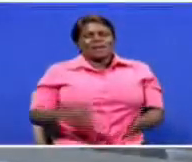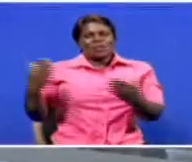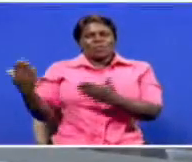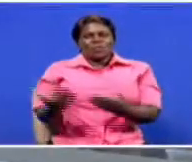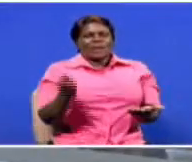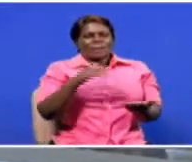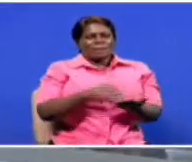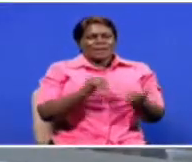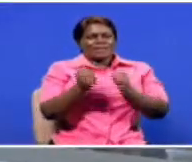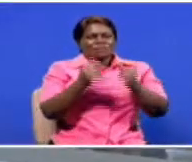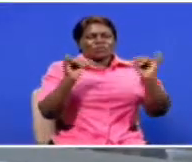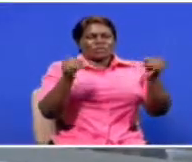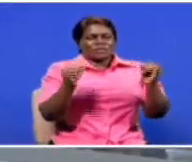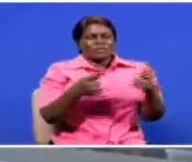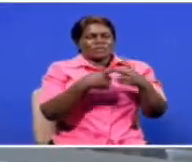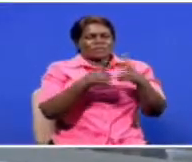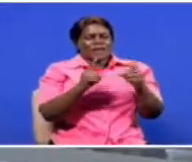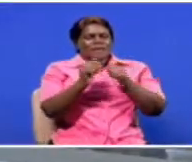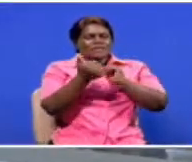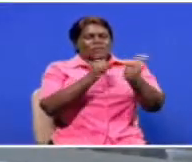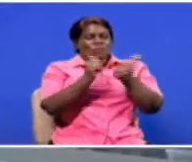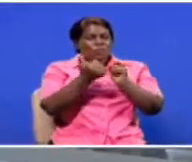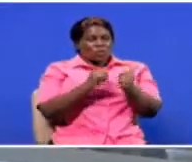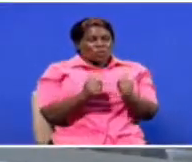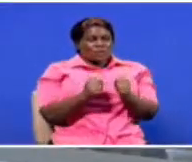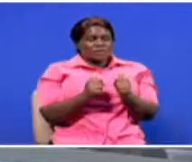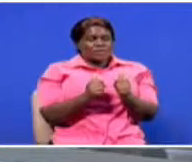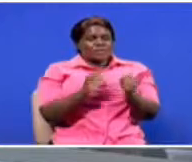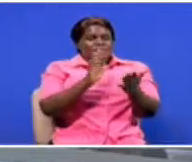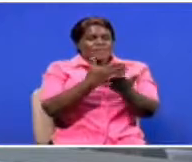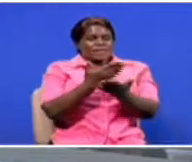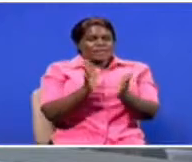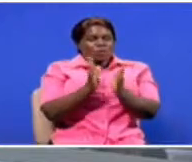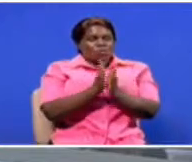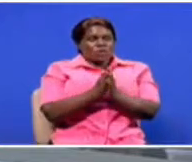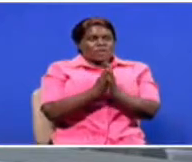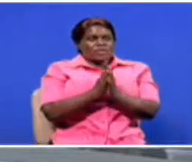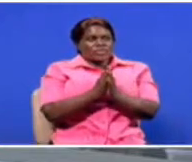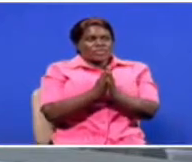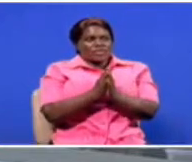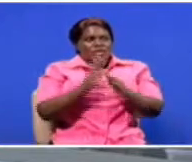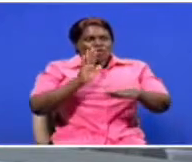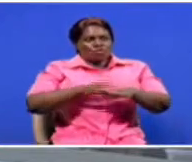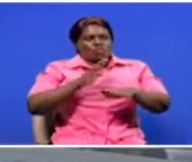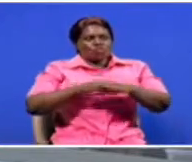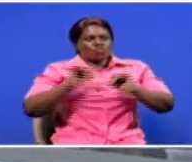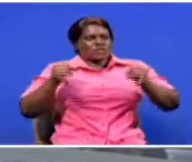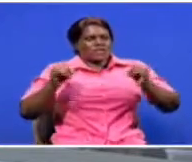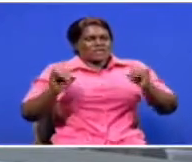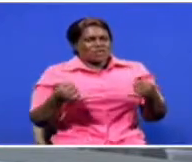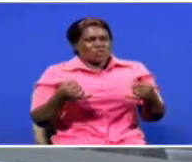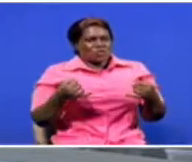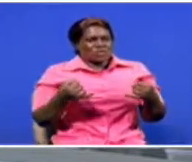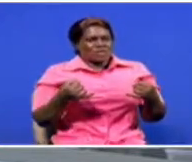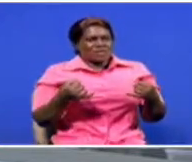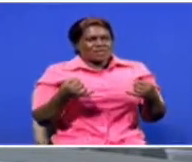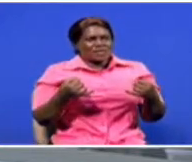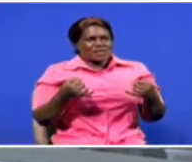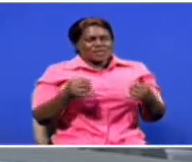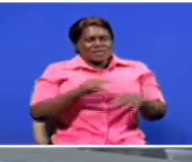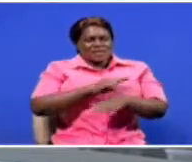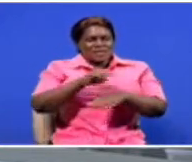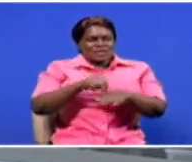Welcome back, and let's get sporty. And we begin the sports sector with some good news concerning the Malkia Strikers, where the national